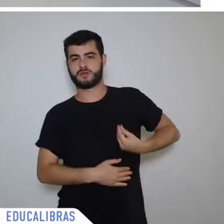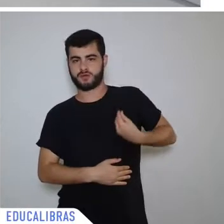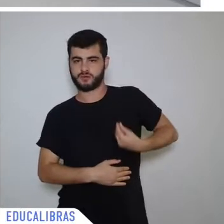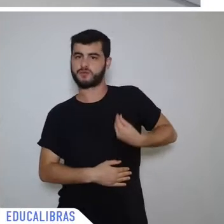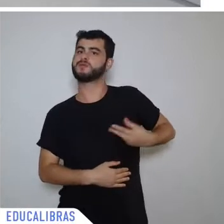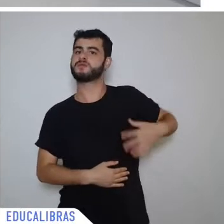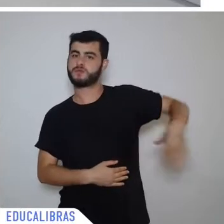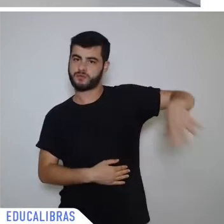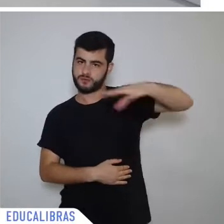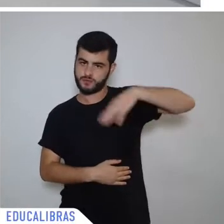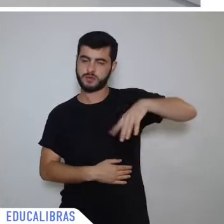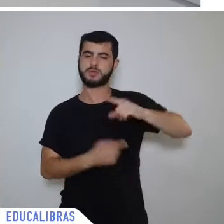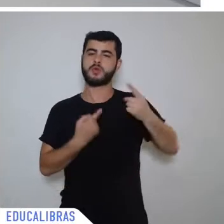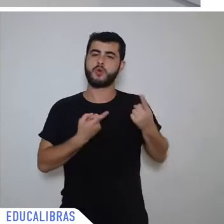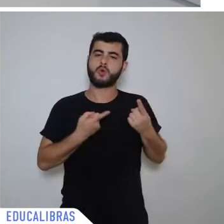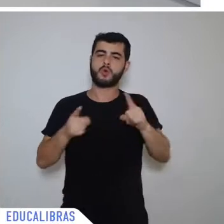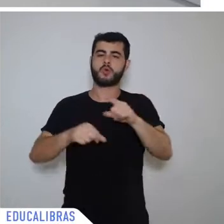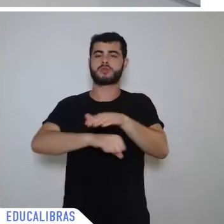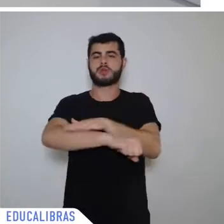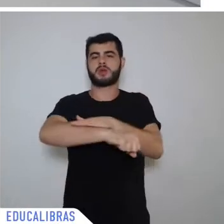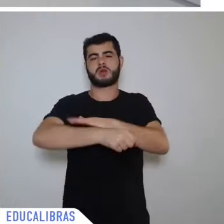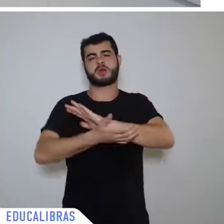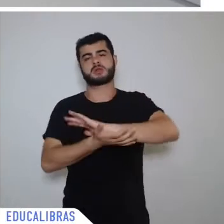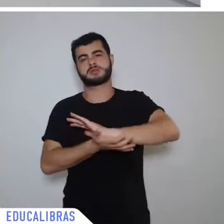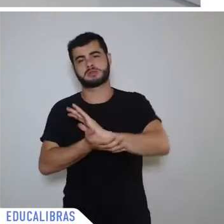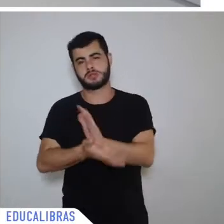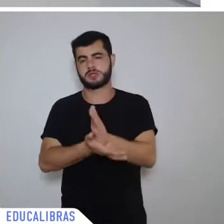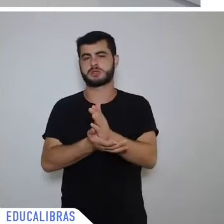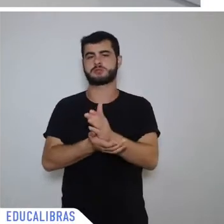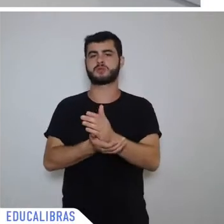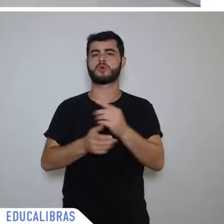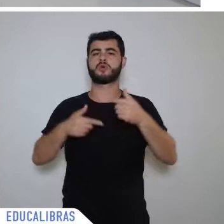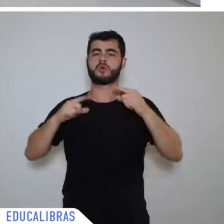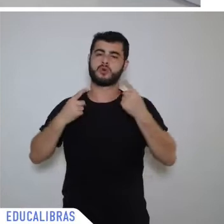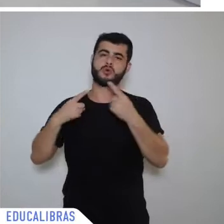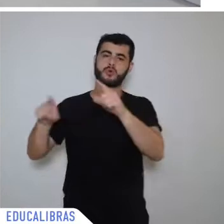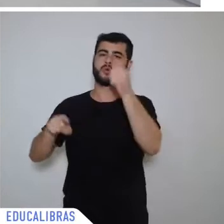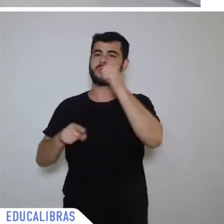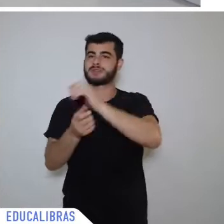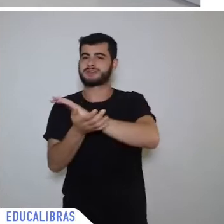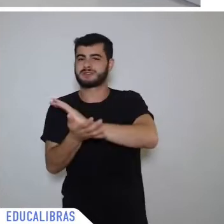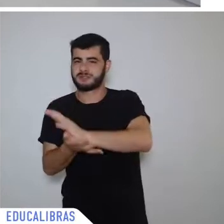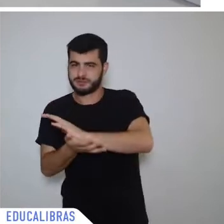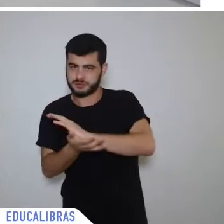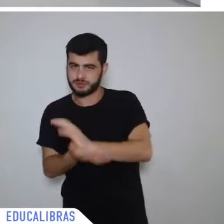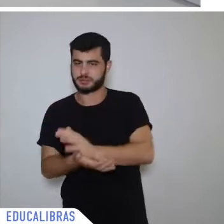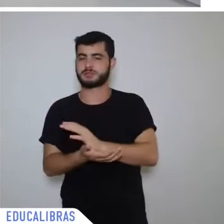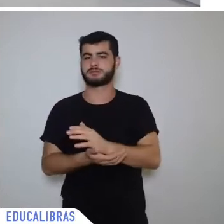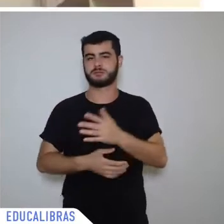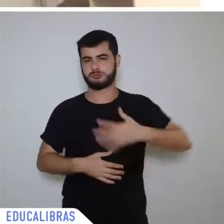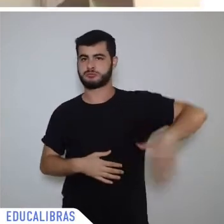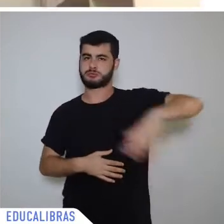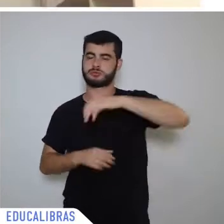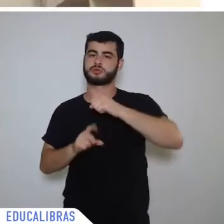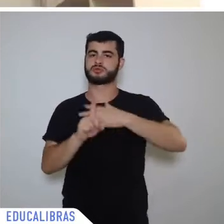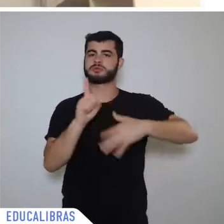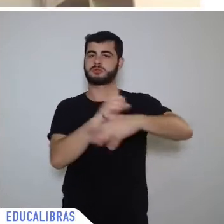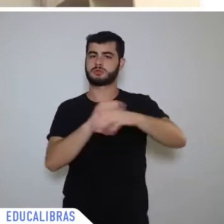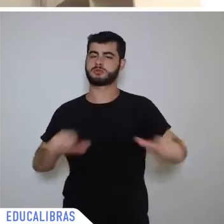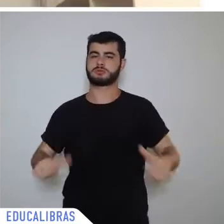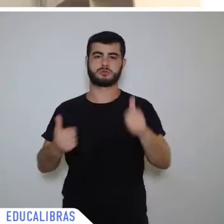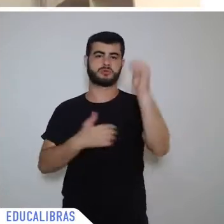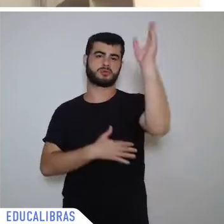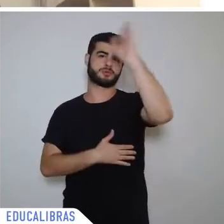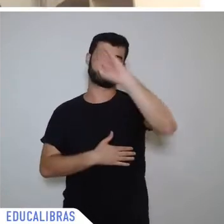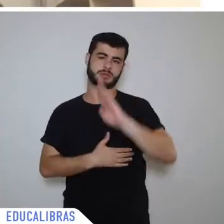Ana Lúcia Martins, from racism, sexism, which are relentless in